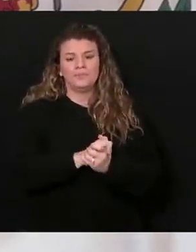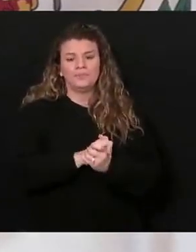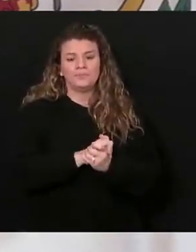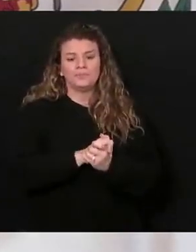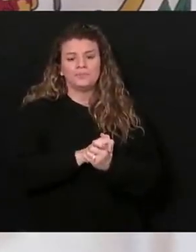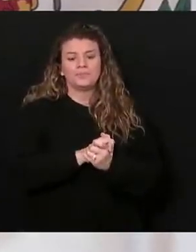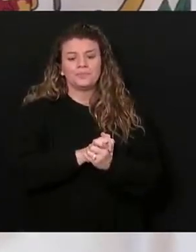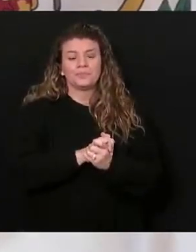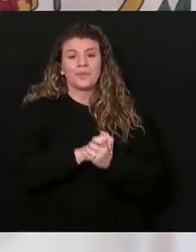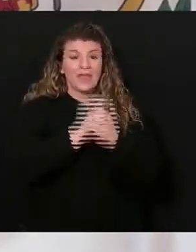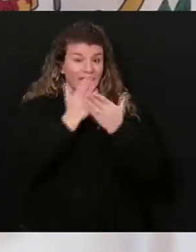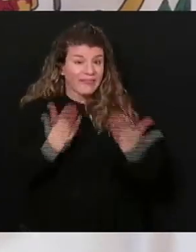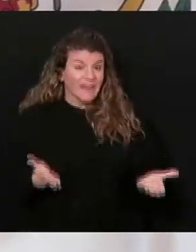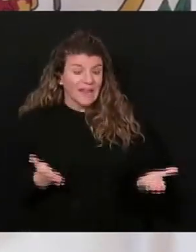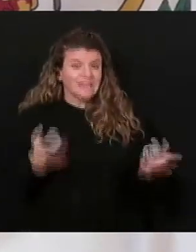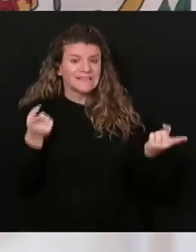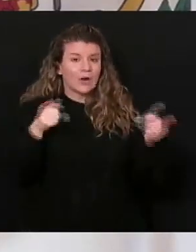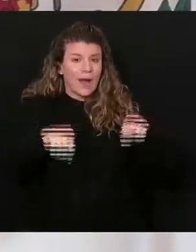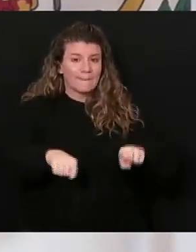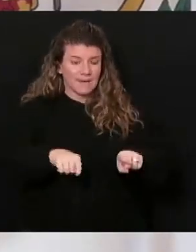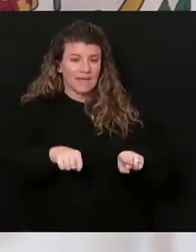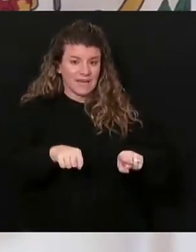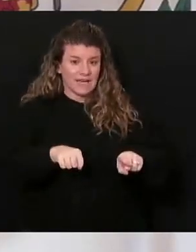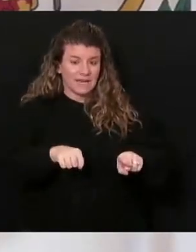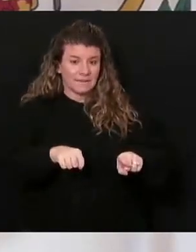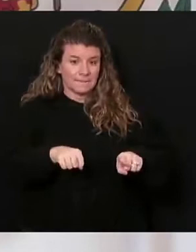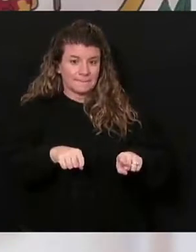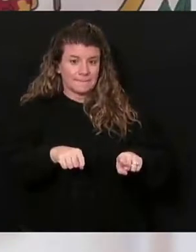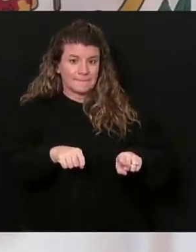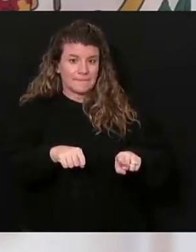the things that are going on, you know, that are